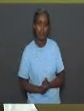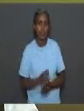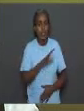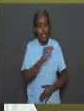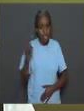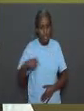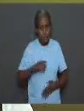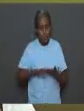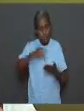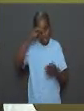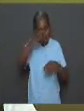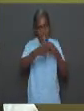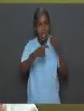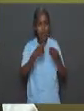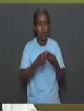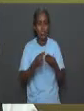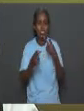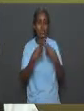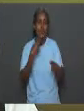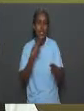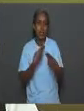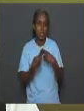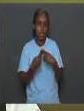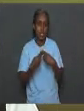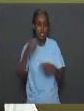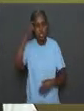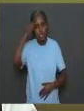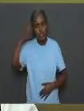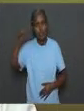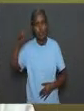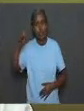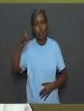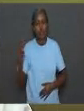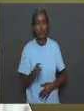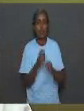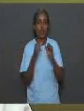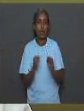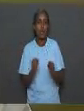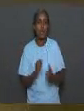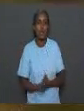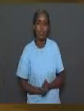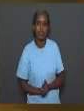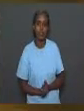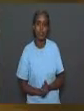and we learned about the multiplication theory of probability.